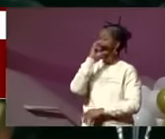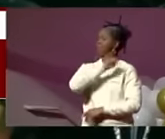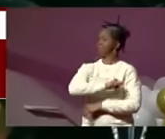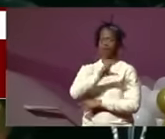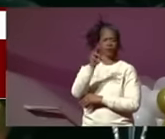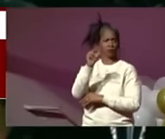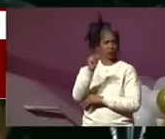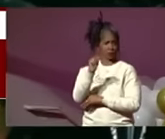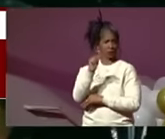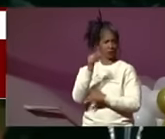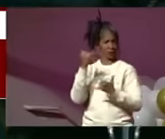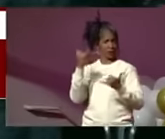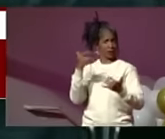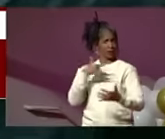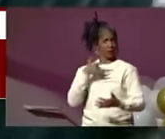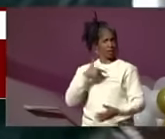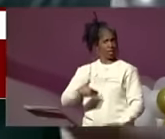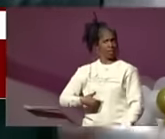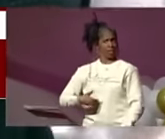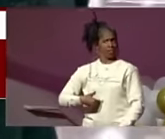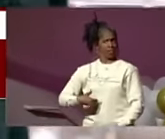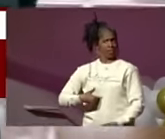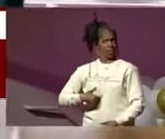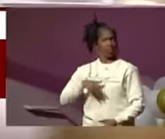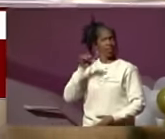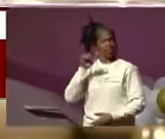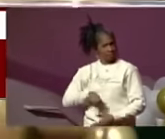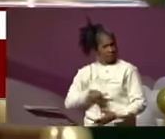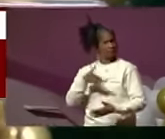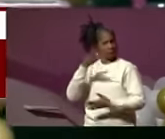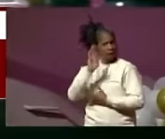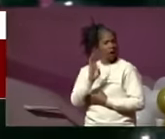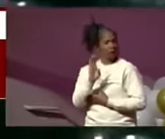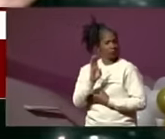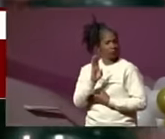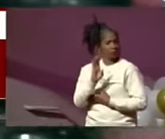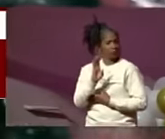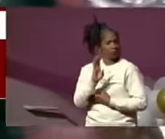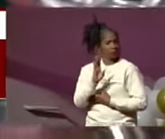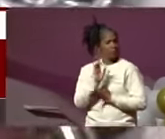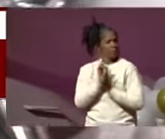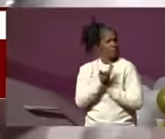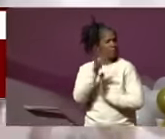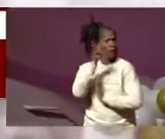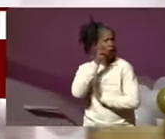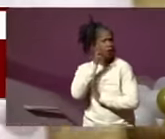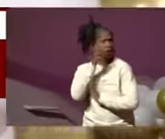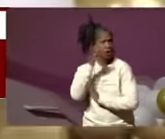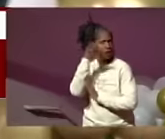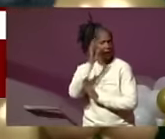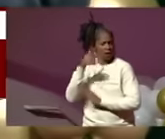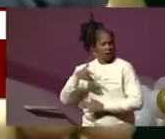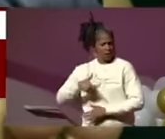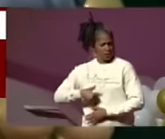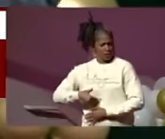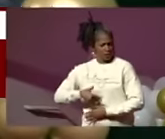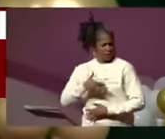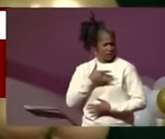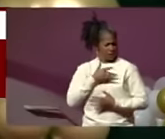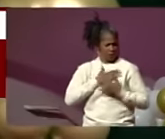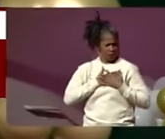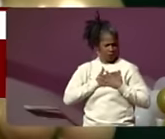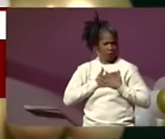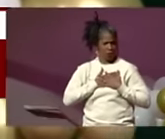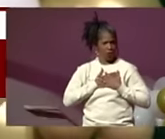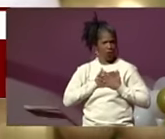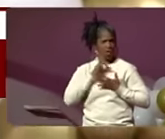feel on the inside saying, yeah, go up there, that's God talking. The Bible says the day you hear God's voice, harden not your heart. And today is a